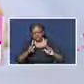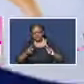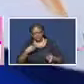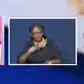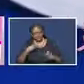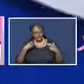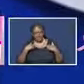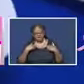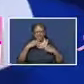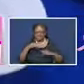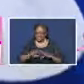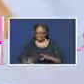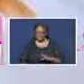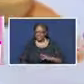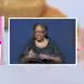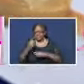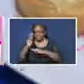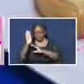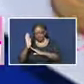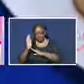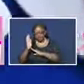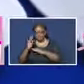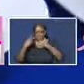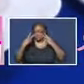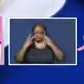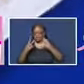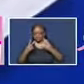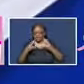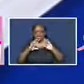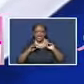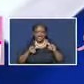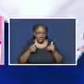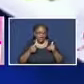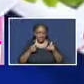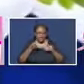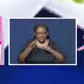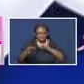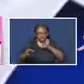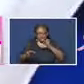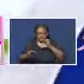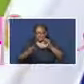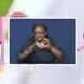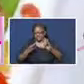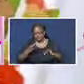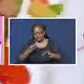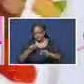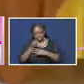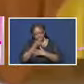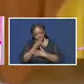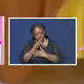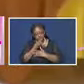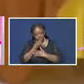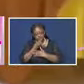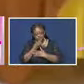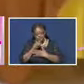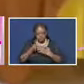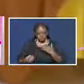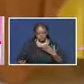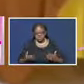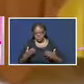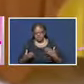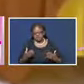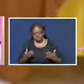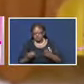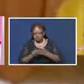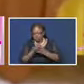the Commonwealth of the Bahamas, and they look at how can they transform those food items, whether it's items